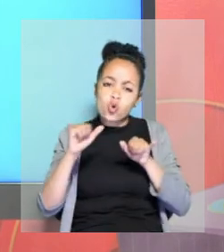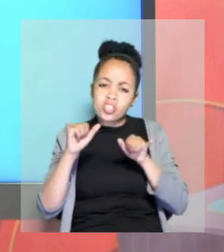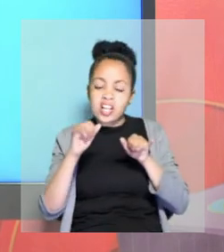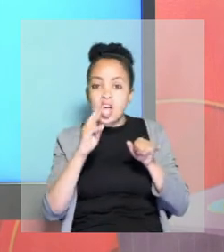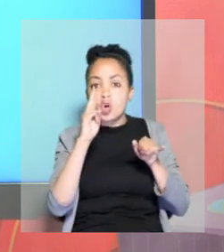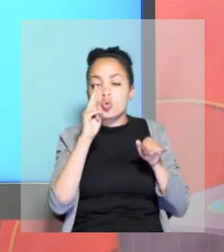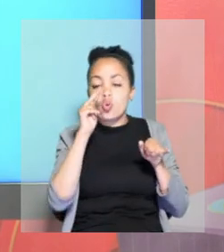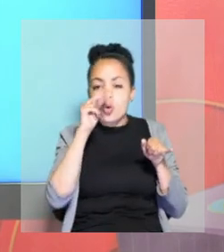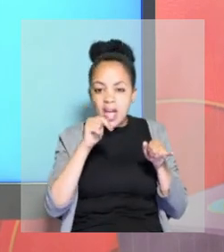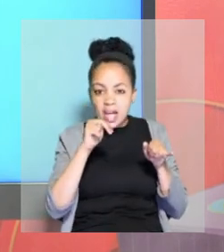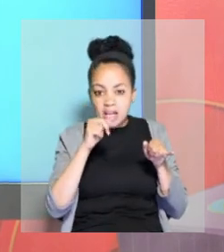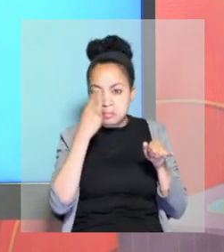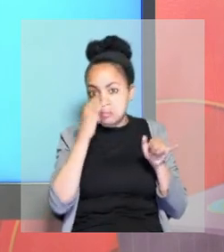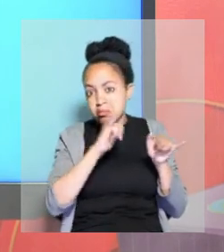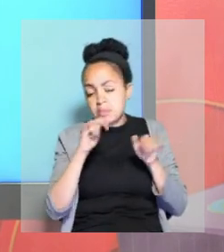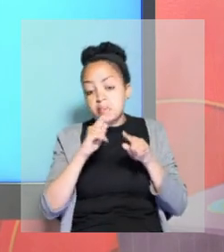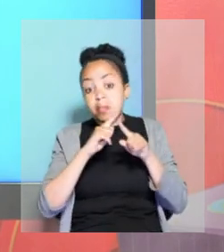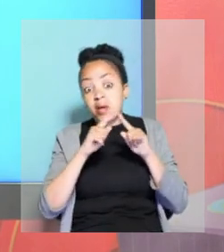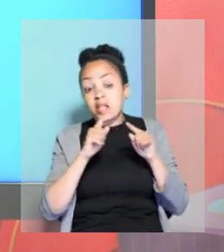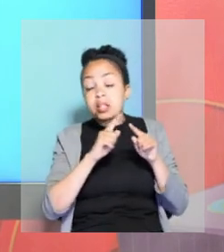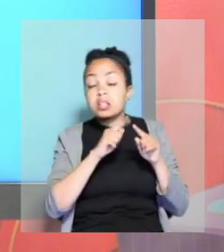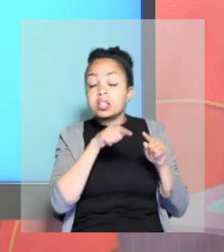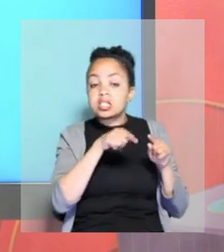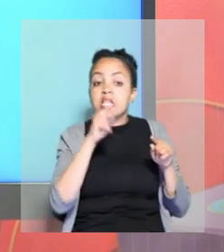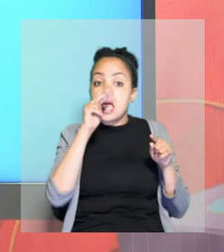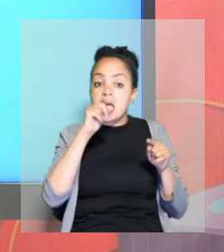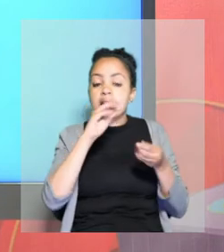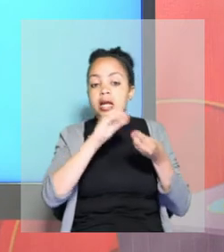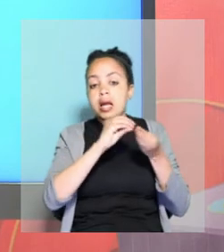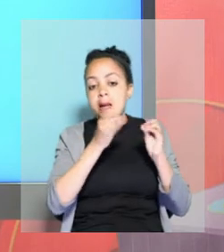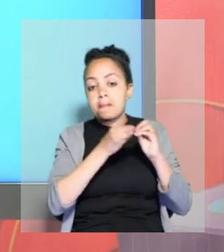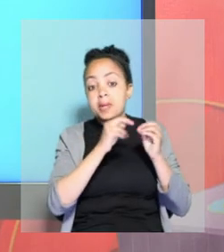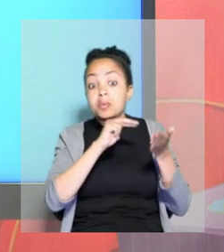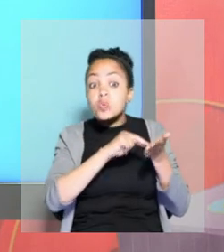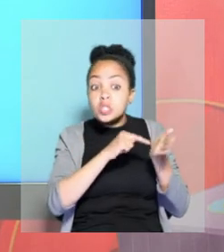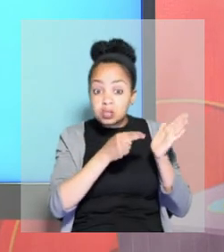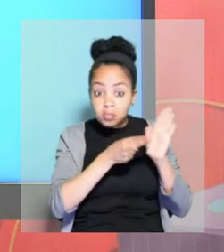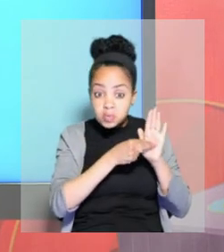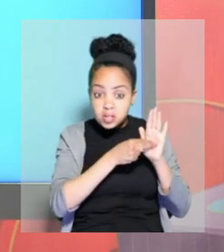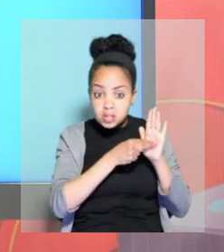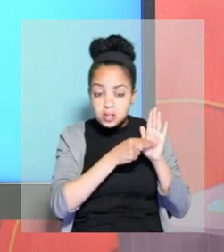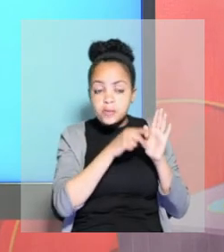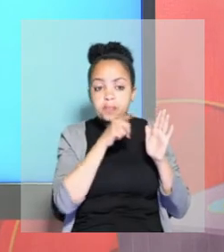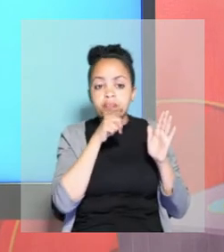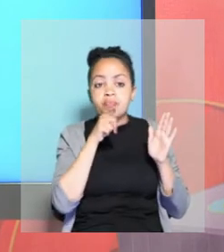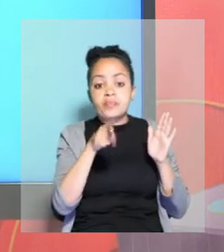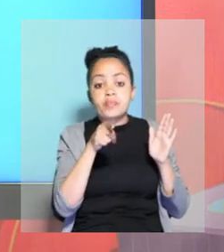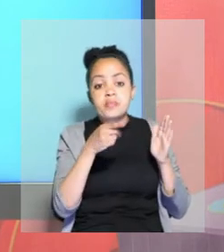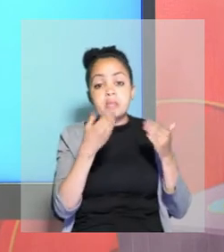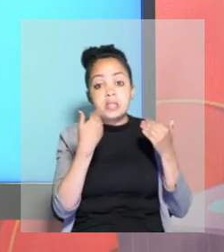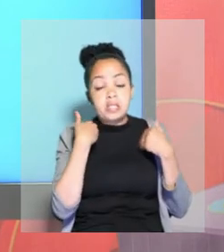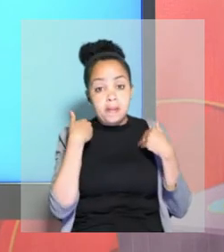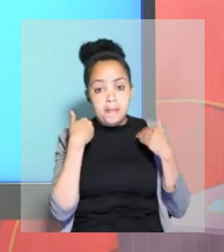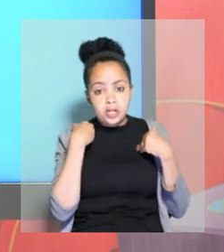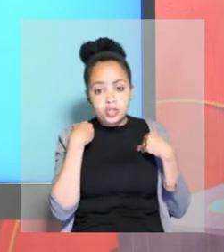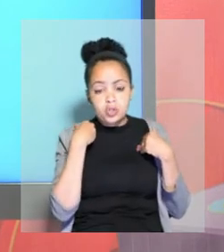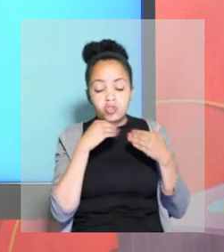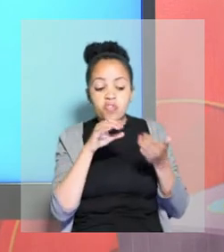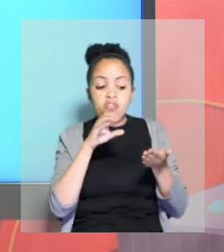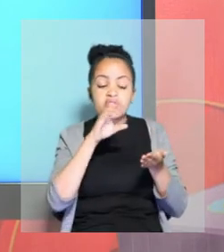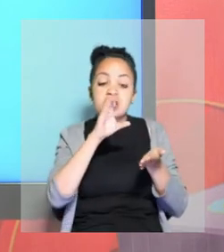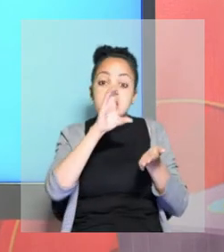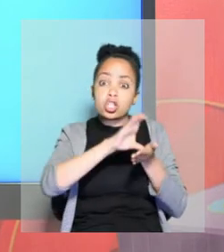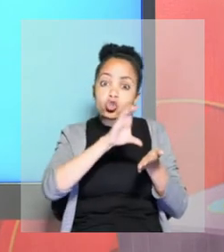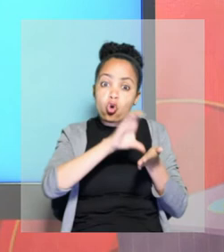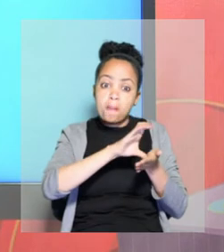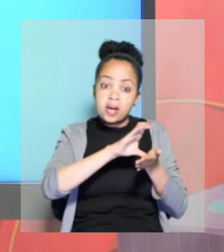or twin, but it is N number, which you mean? Since there is a presence of centromere